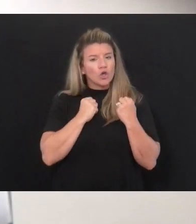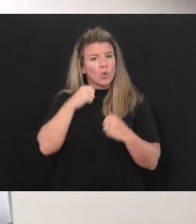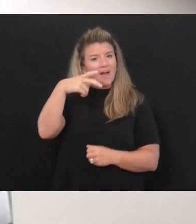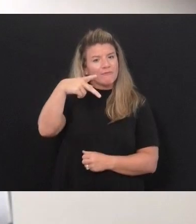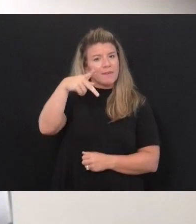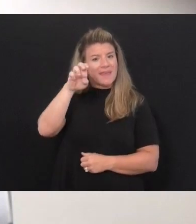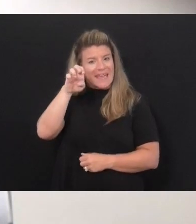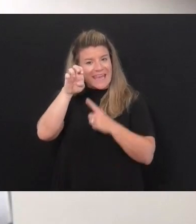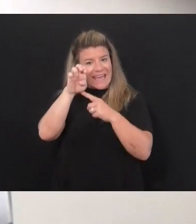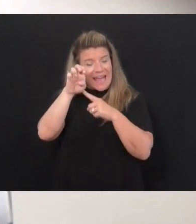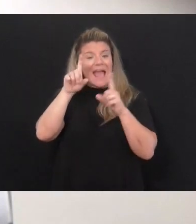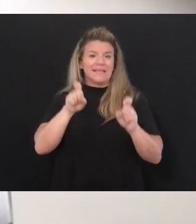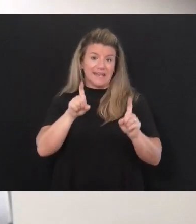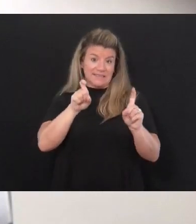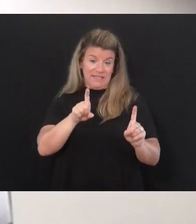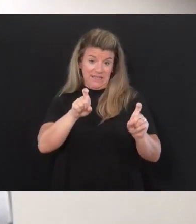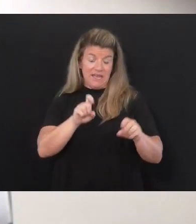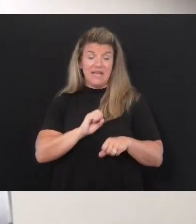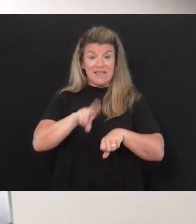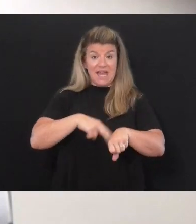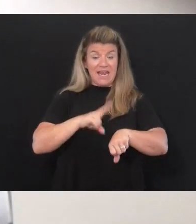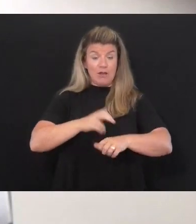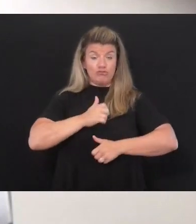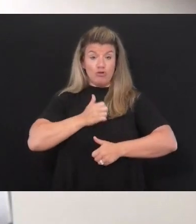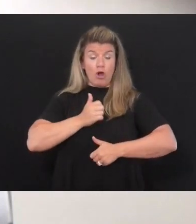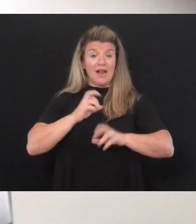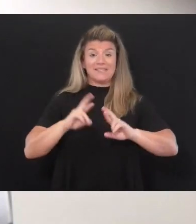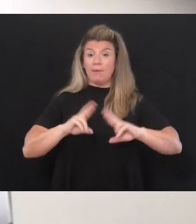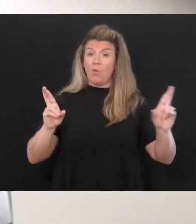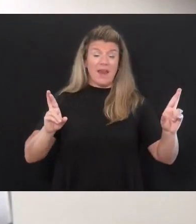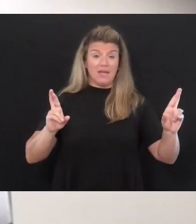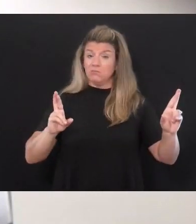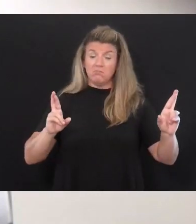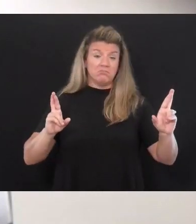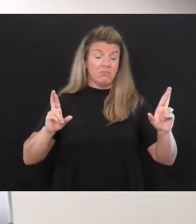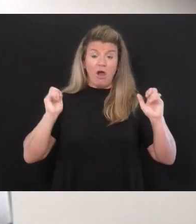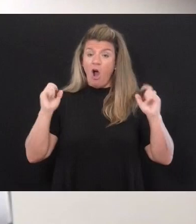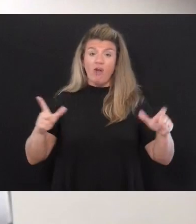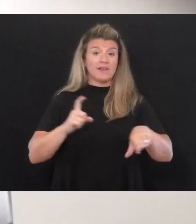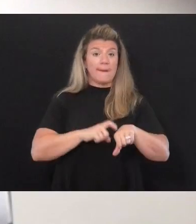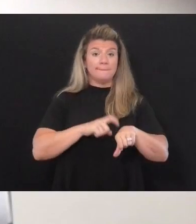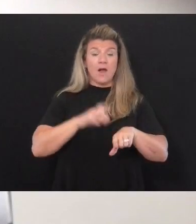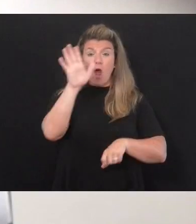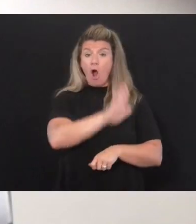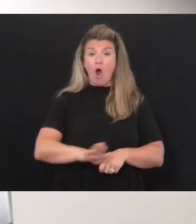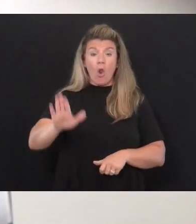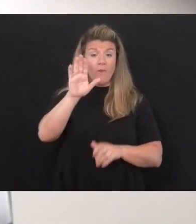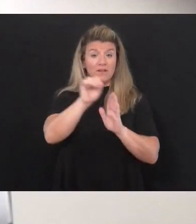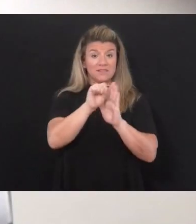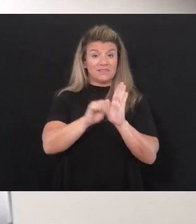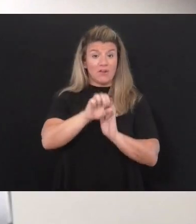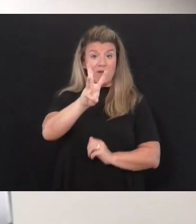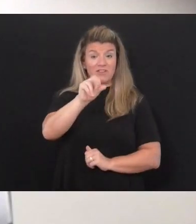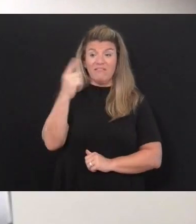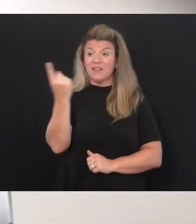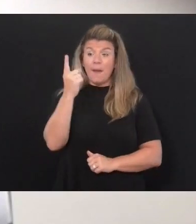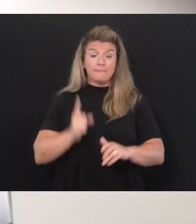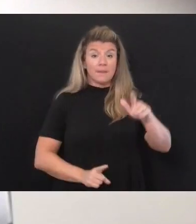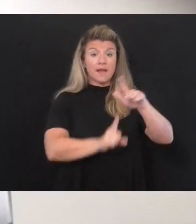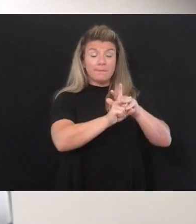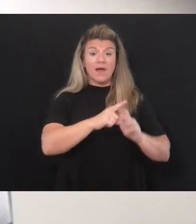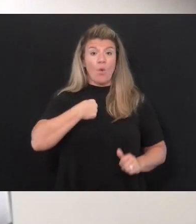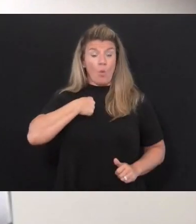governor said earlier that we have more active cases today than we've had ever since the pandemic